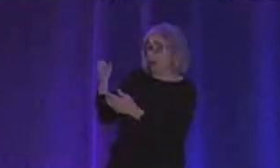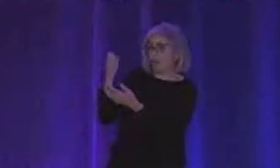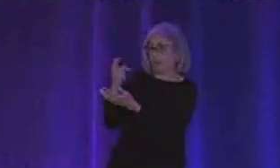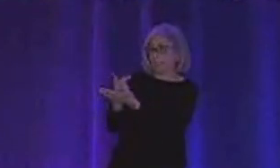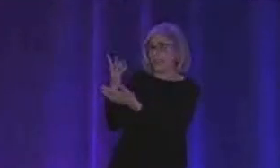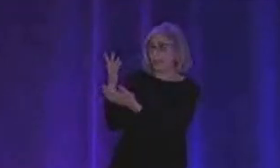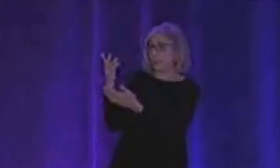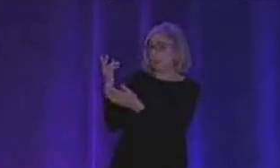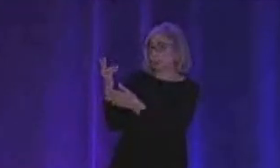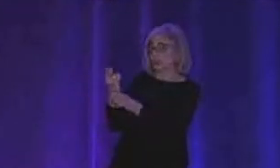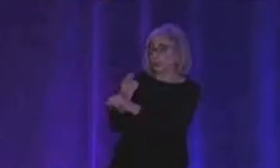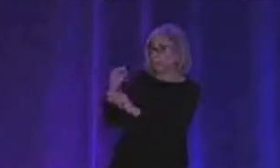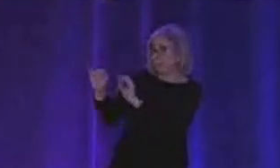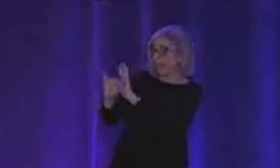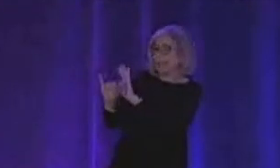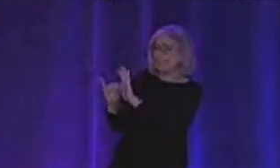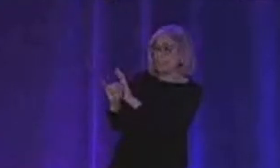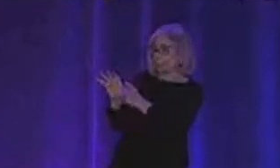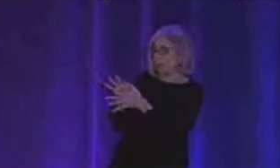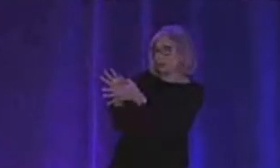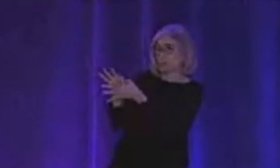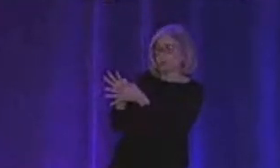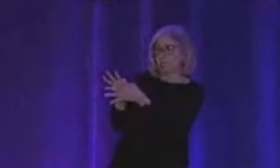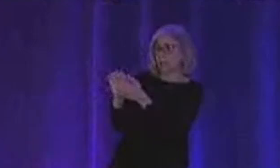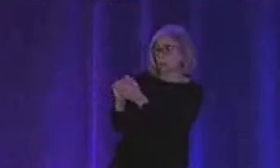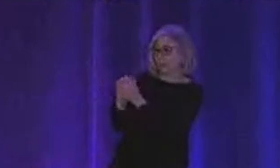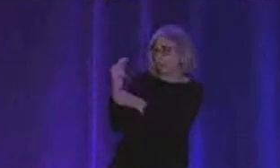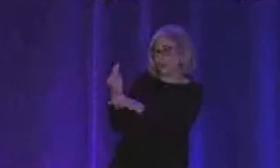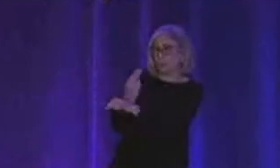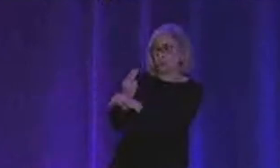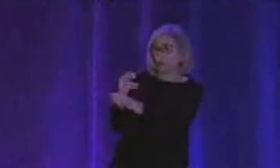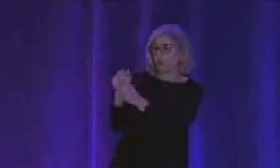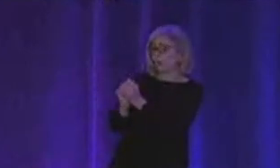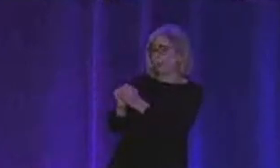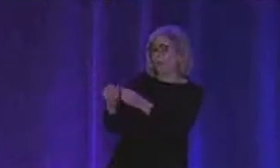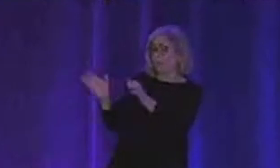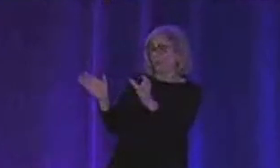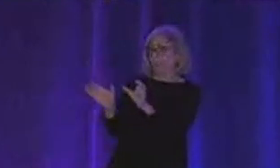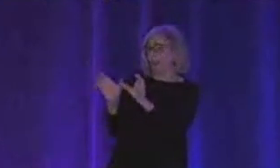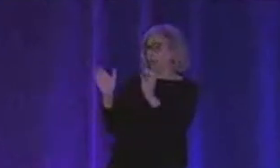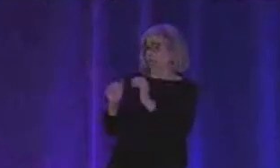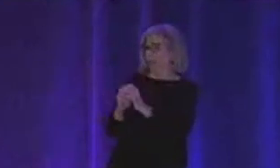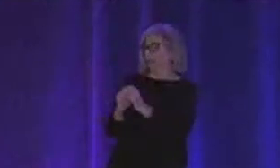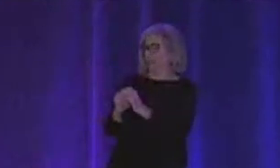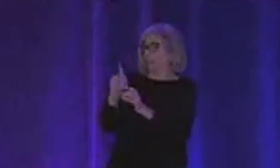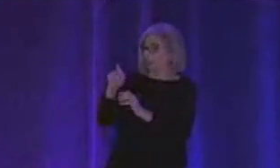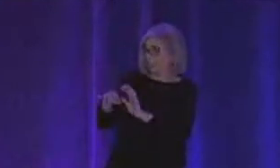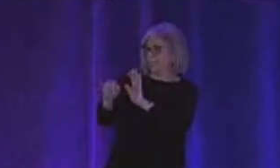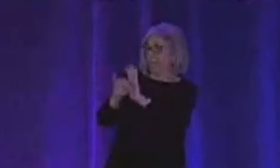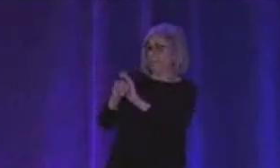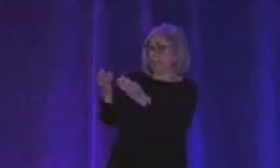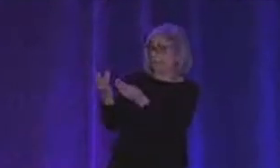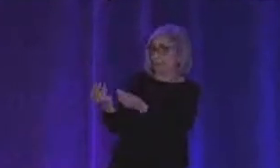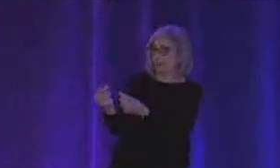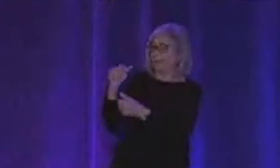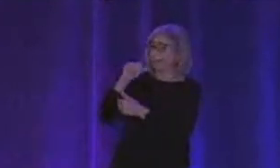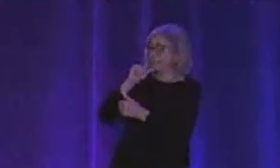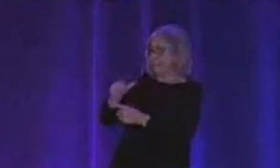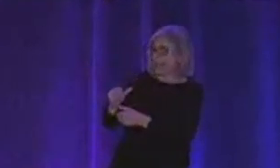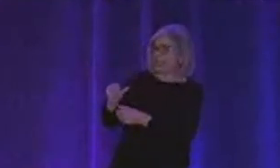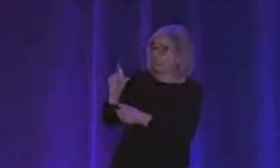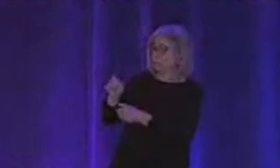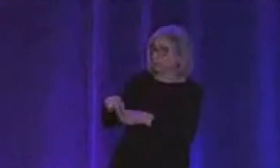authenticator uses the ID to associate the user with the credential. And this ID property is not supposed to be